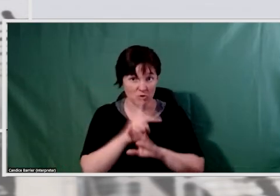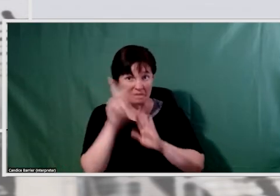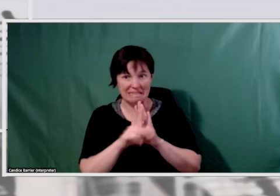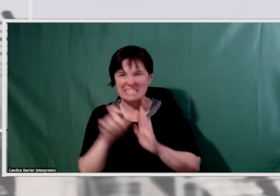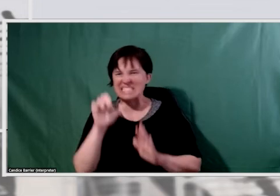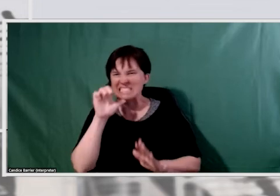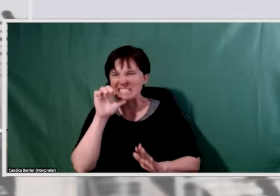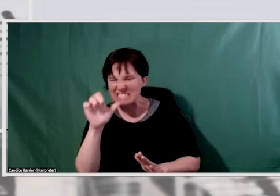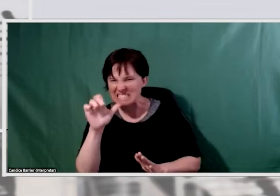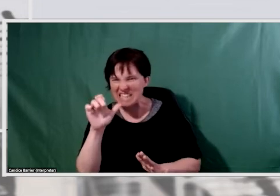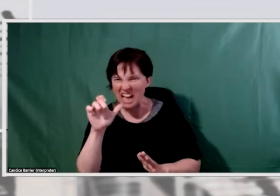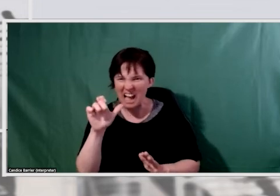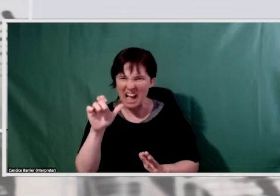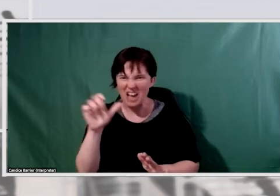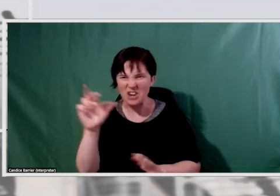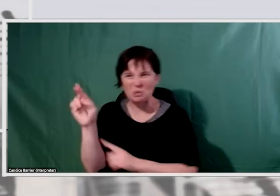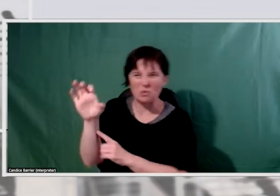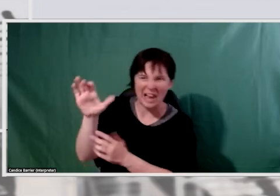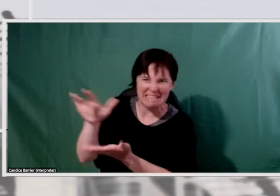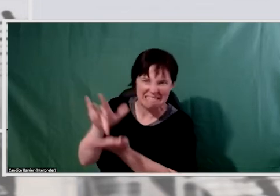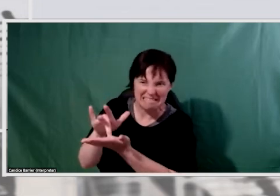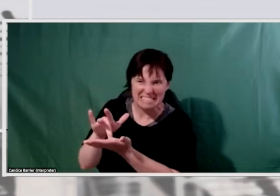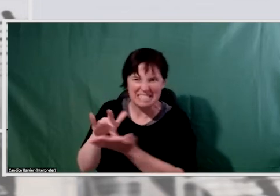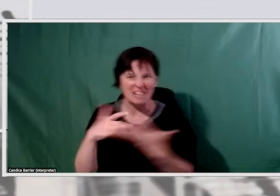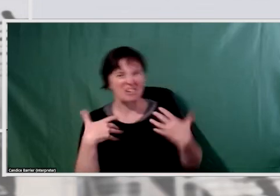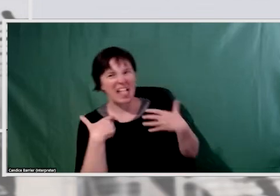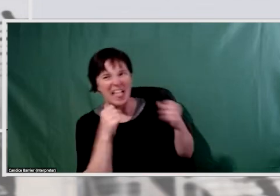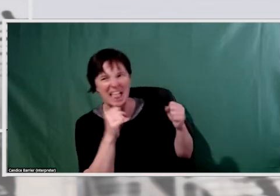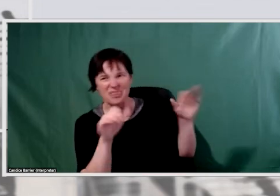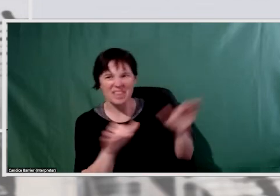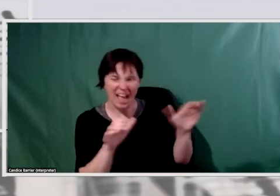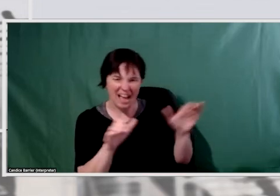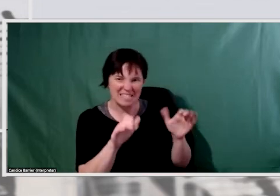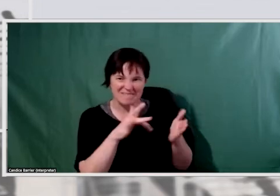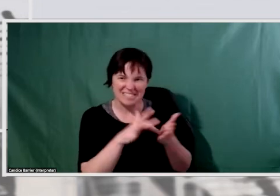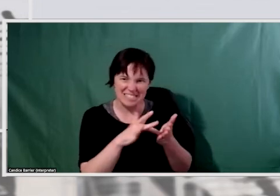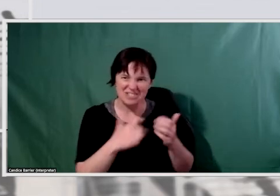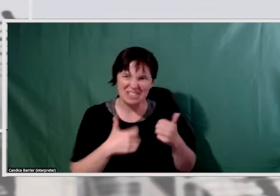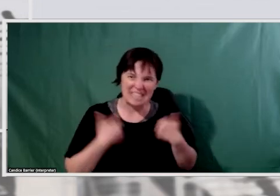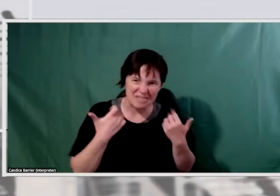necessarily it's not a rec center, it's not a healthy, active senior living?